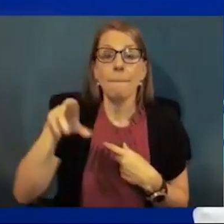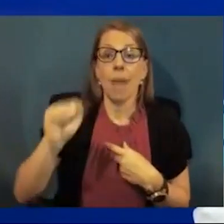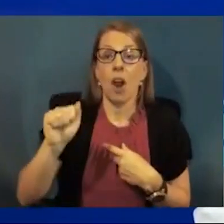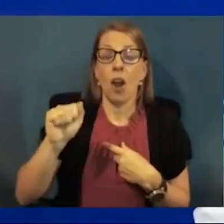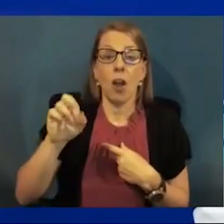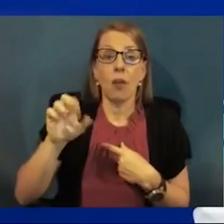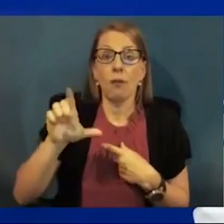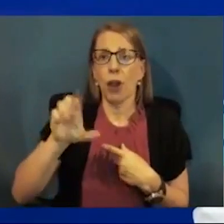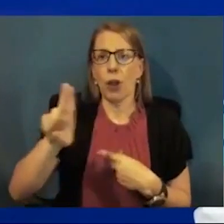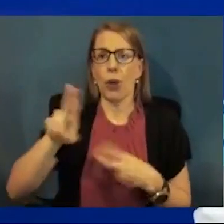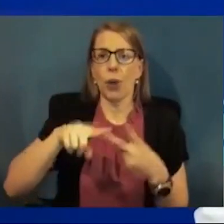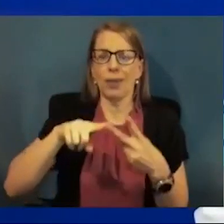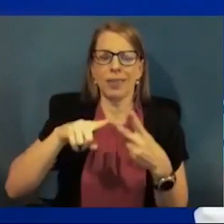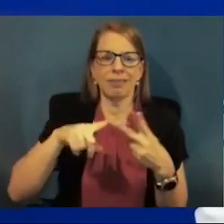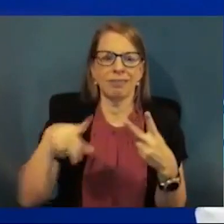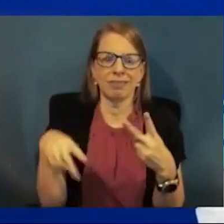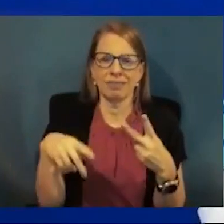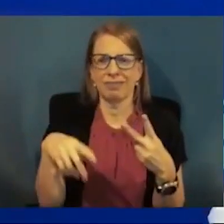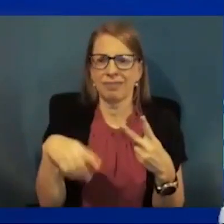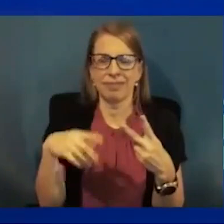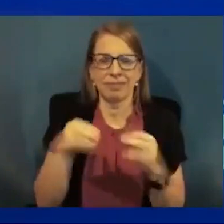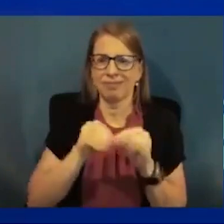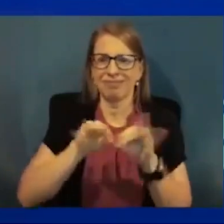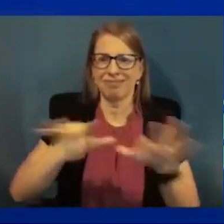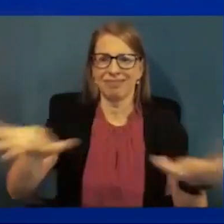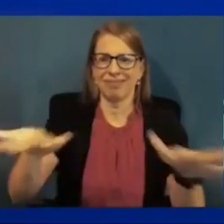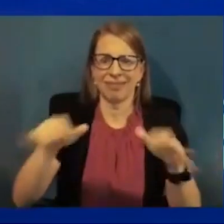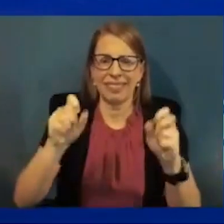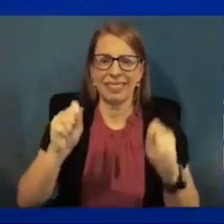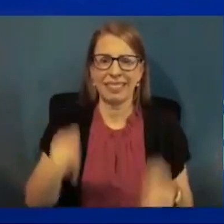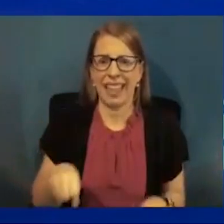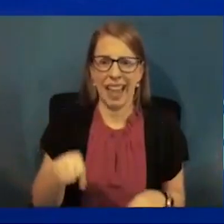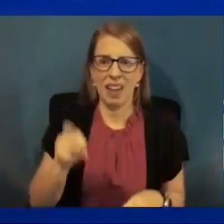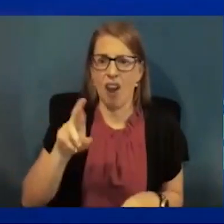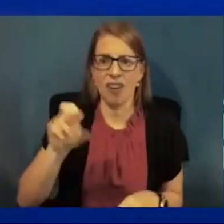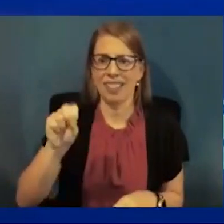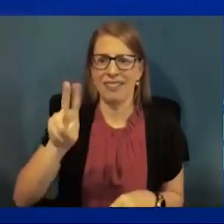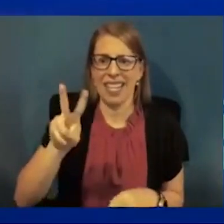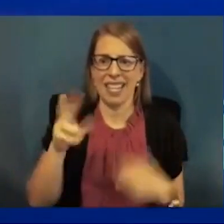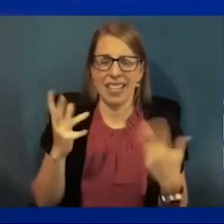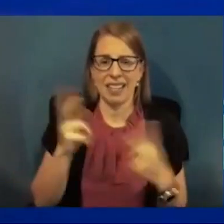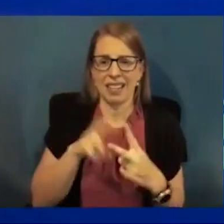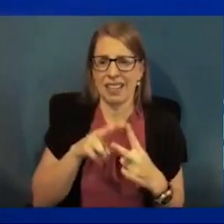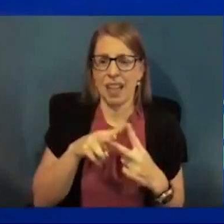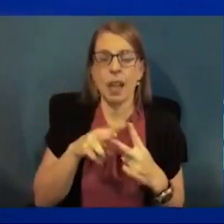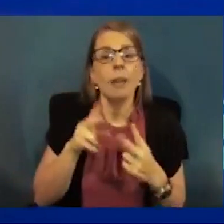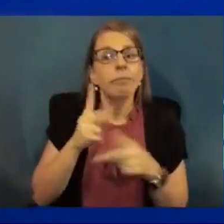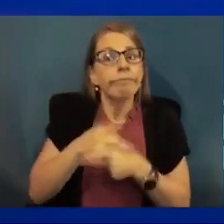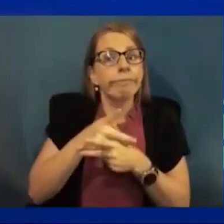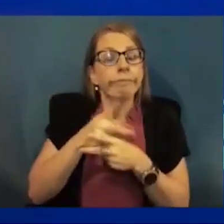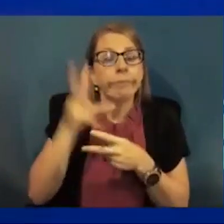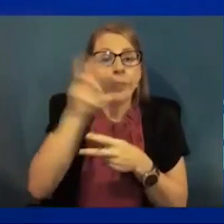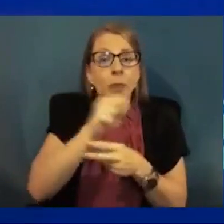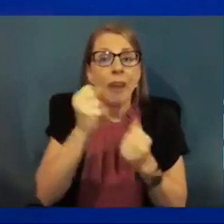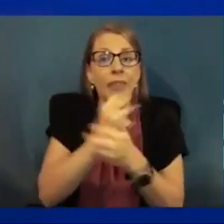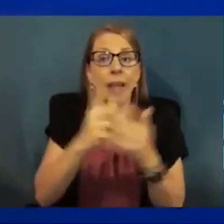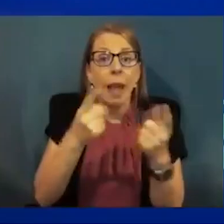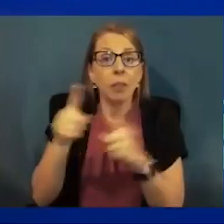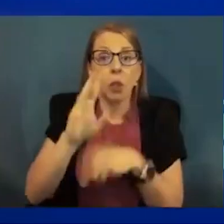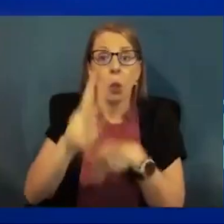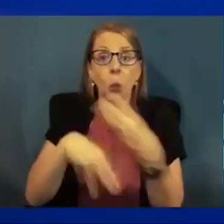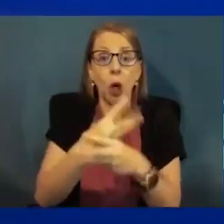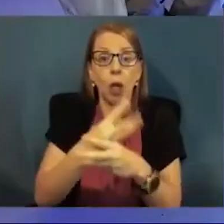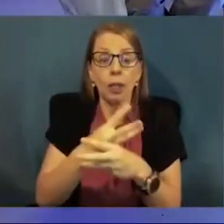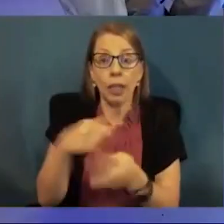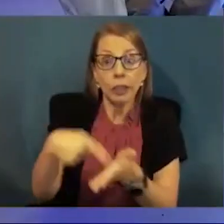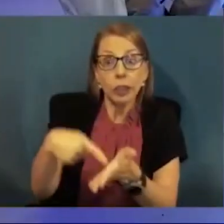more fall-borne, but they can be summer-borne. And so I think I'd be very careful assuming that everything that happens in your world is due to vaccination. Well, yeah,